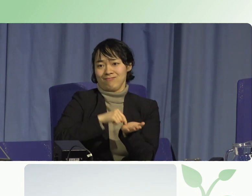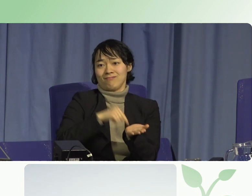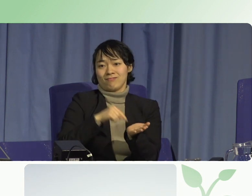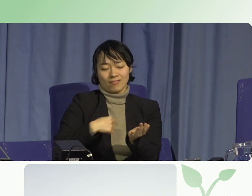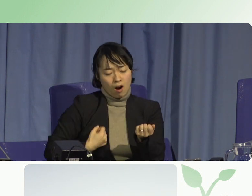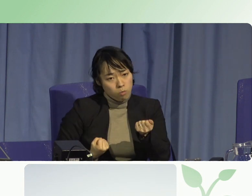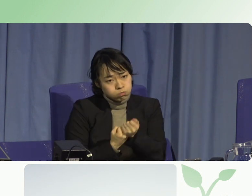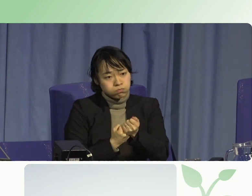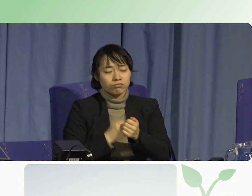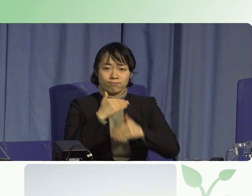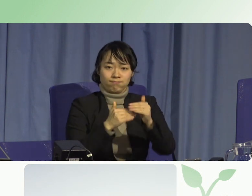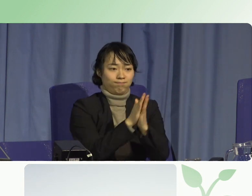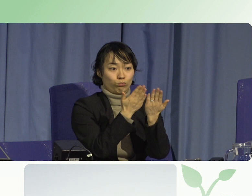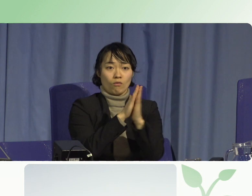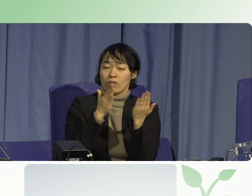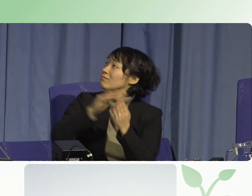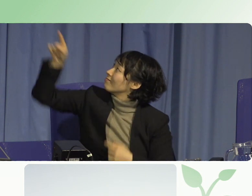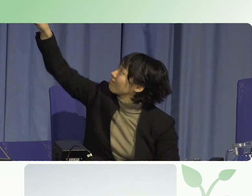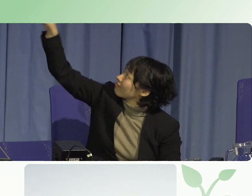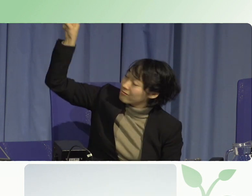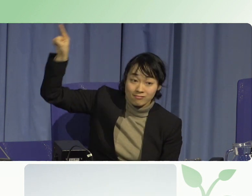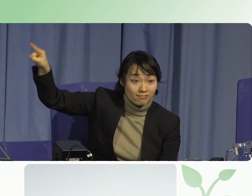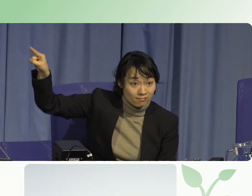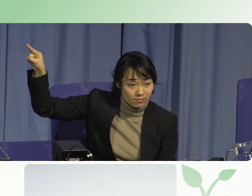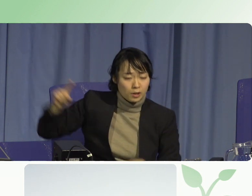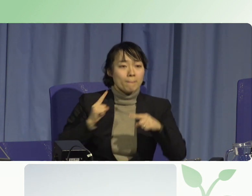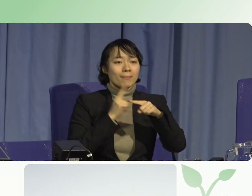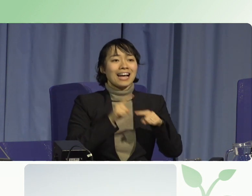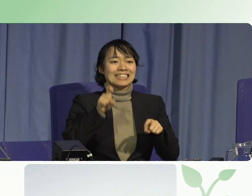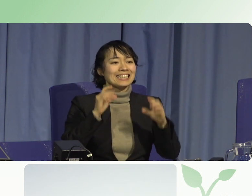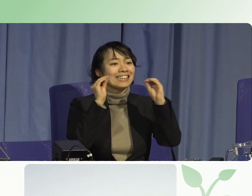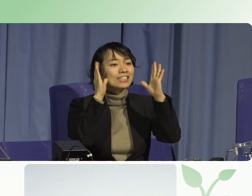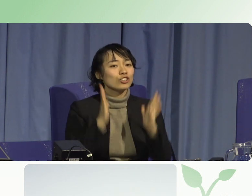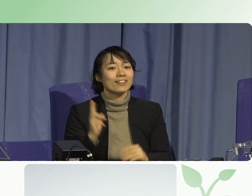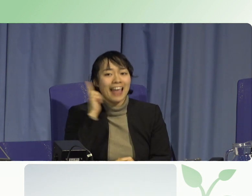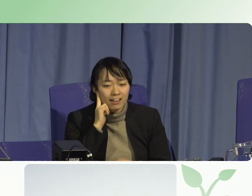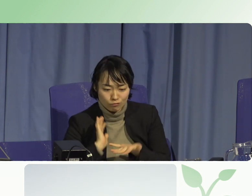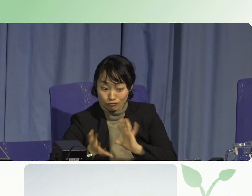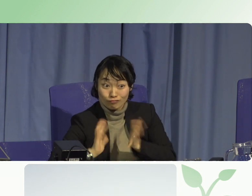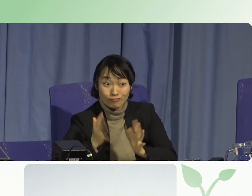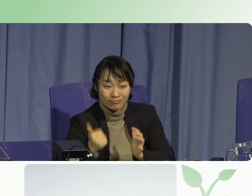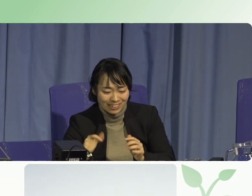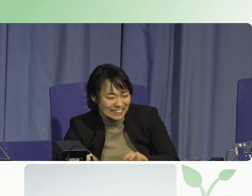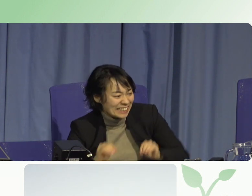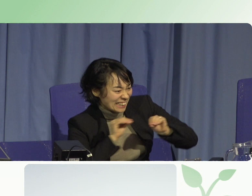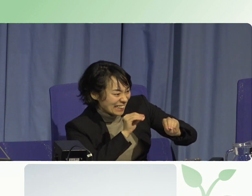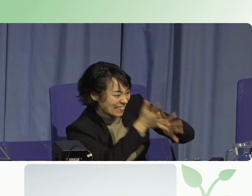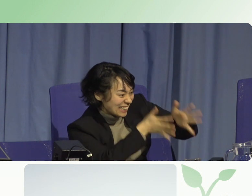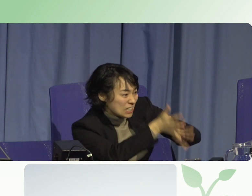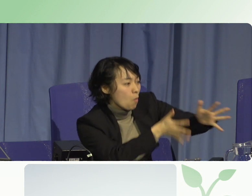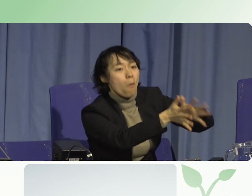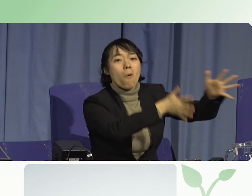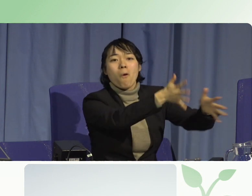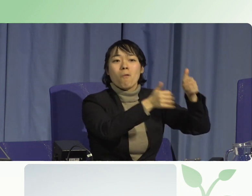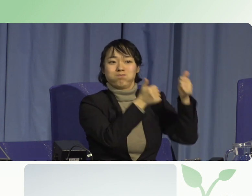We need more materials to develop. That's what we are supporting. And we're supporting the sign language teaching materials